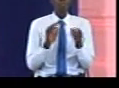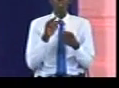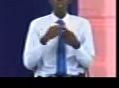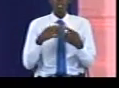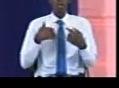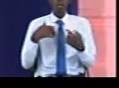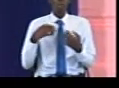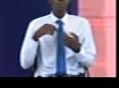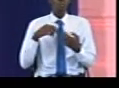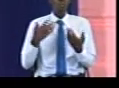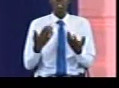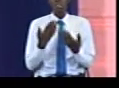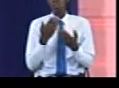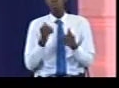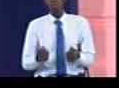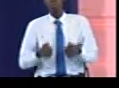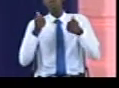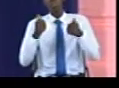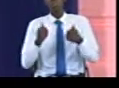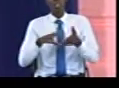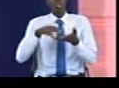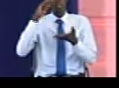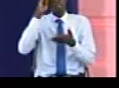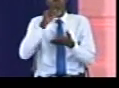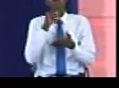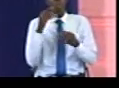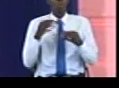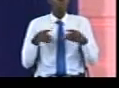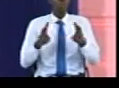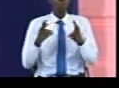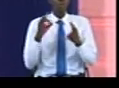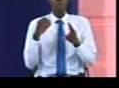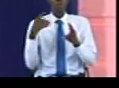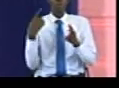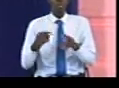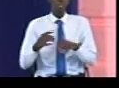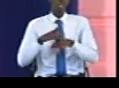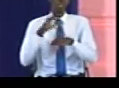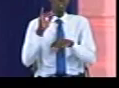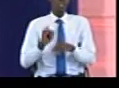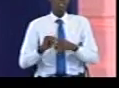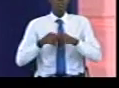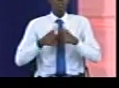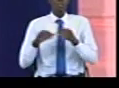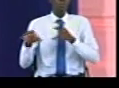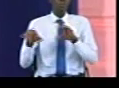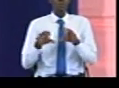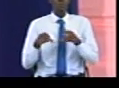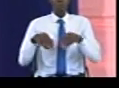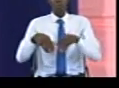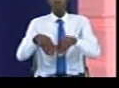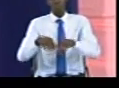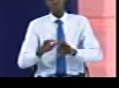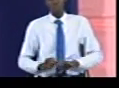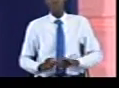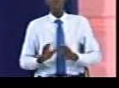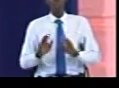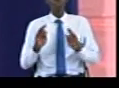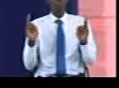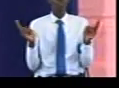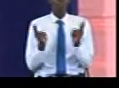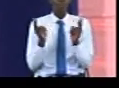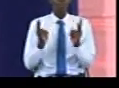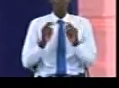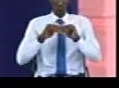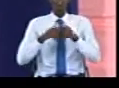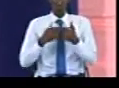Learn not the way of the heathen. How do they conduct their burial ceremony? Learn not the way of the heathen.